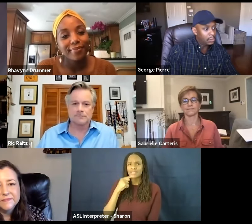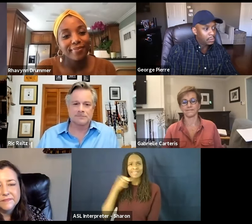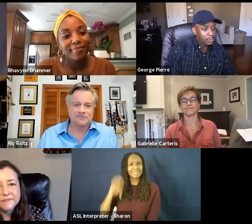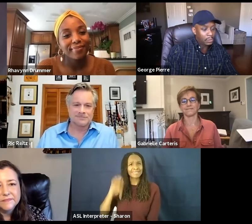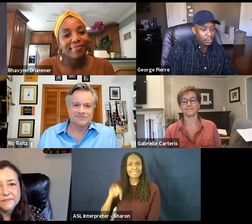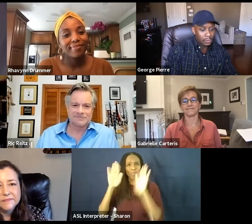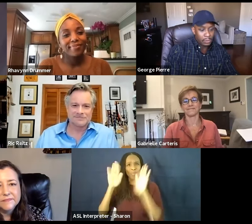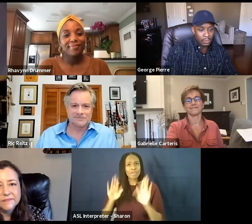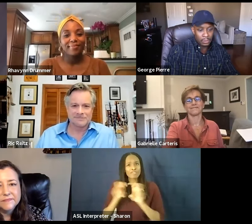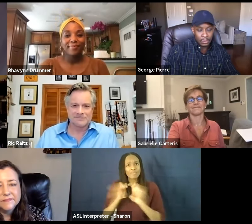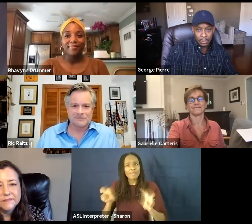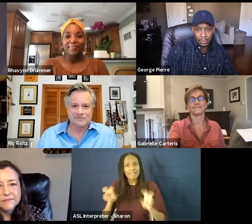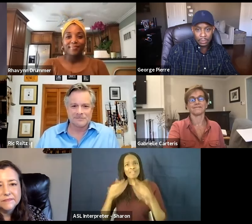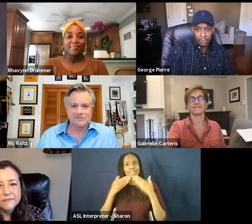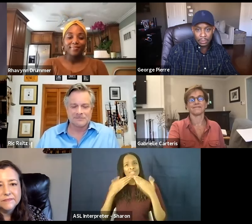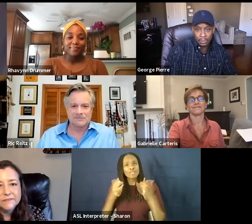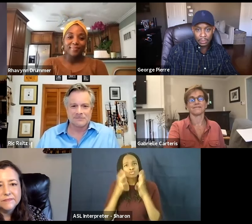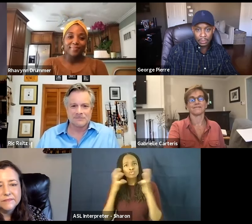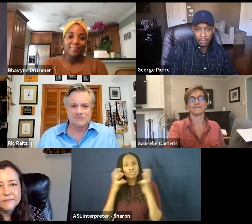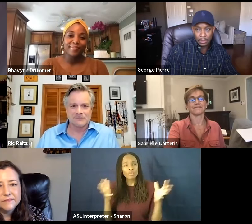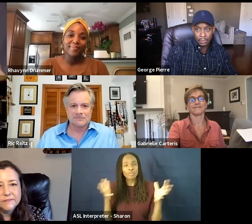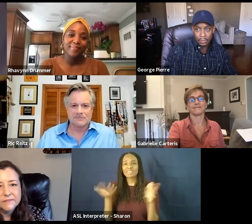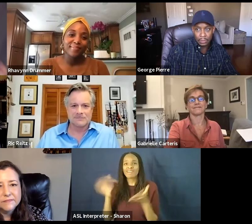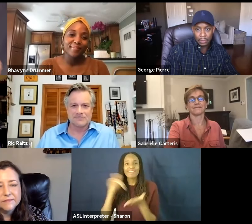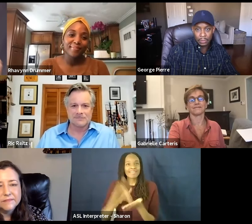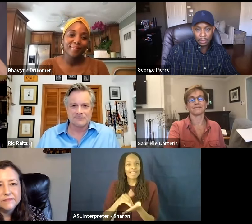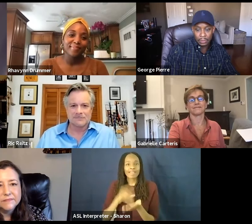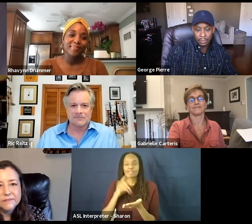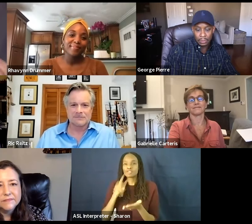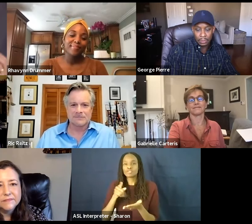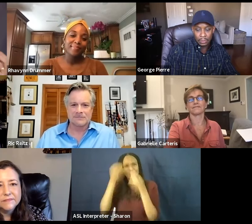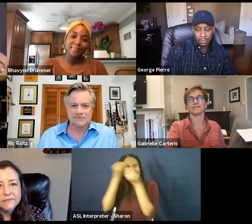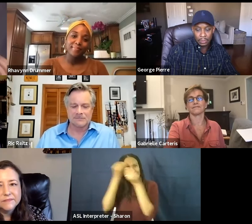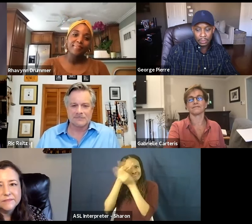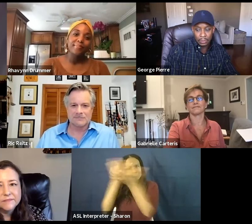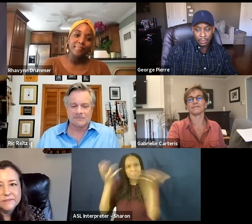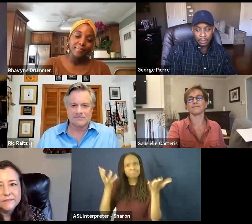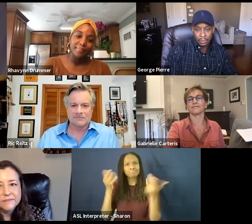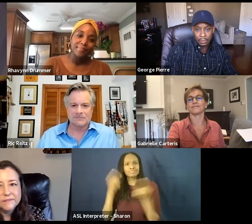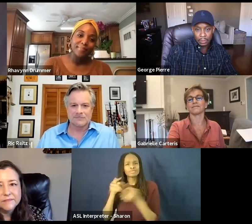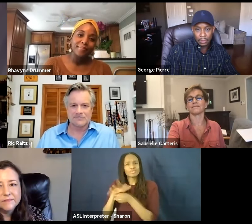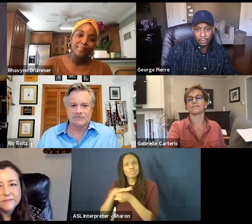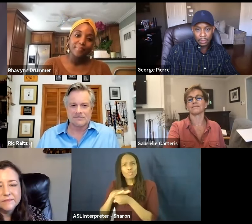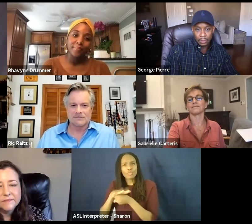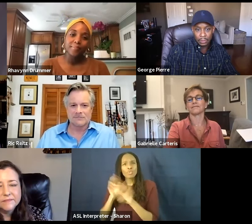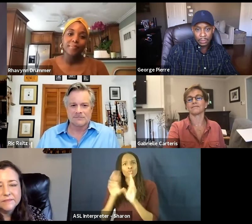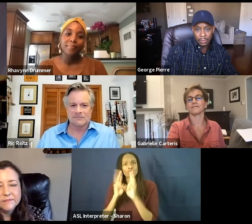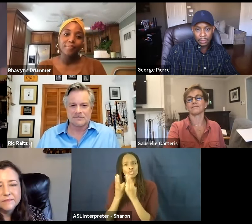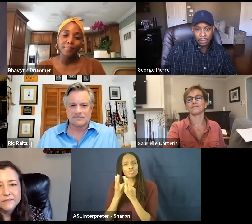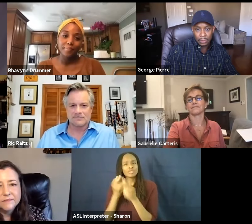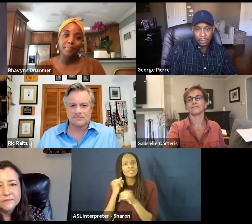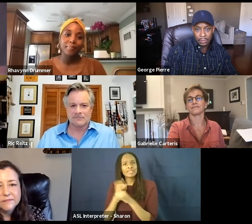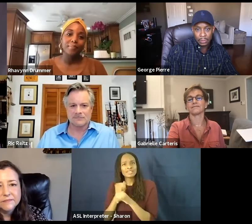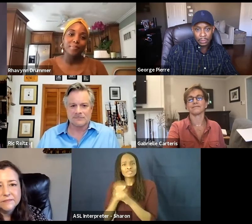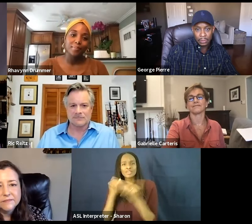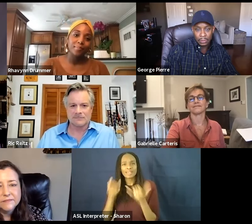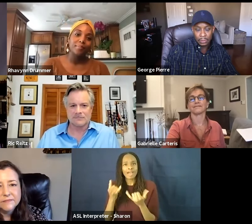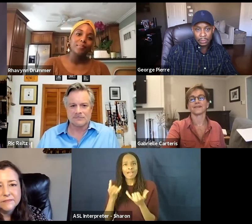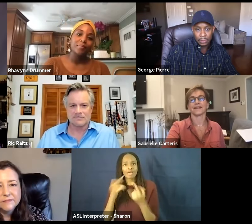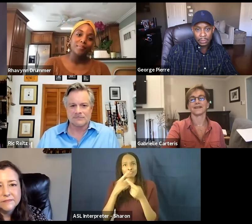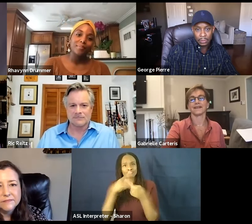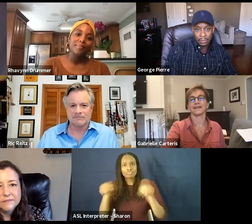very, very much. Once again, you've given so much to our local, to our industry, to union members, and now you've given it to union members across the